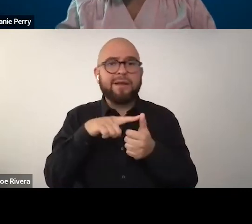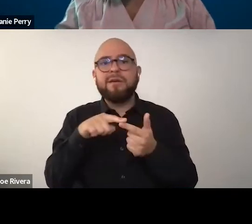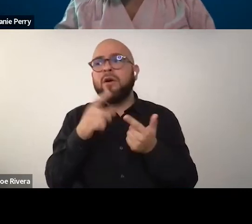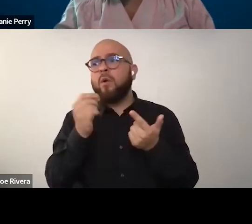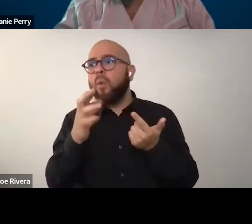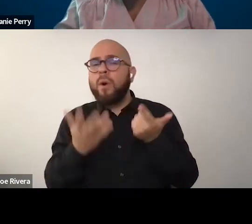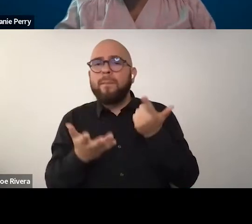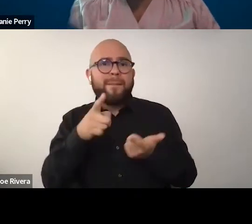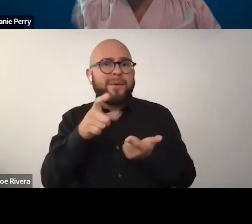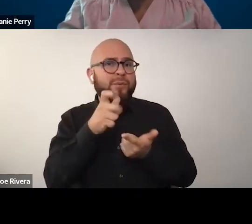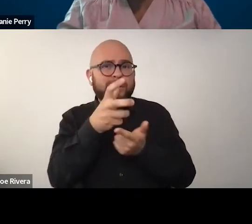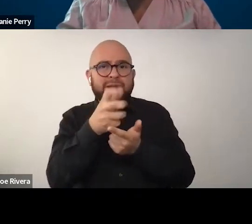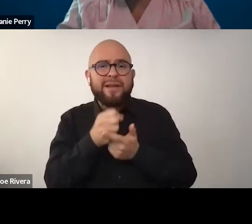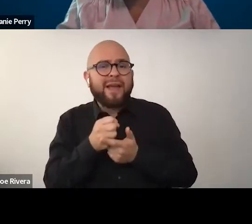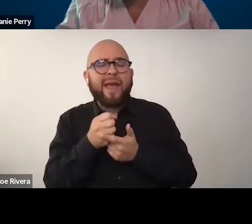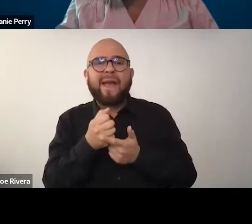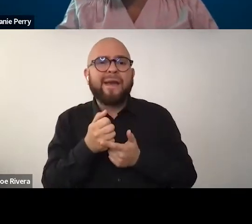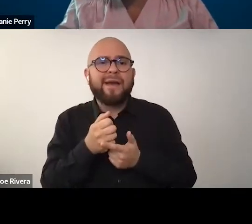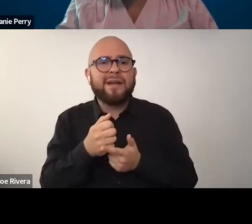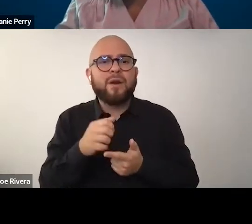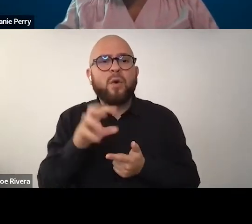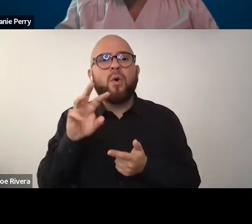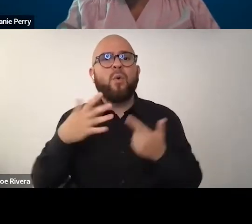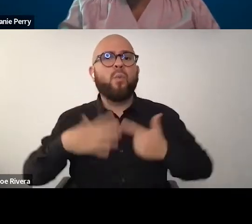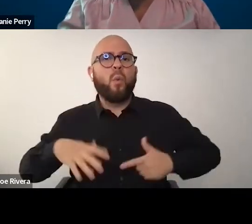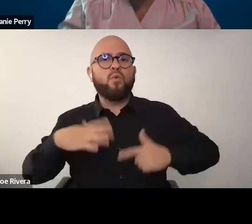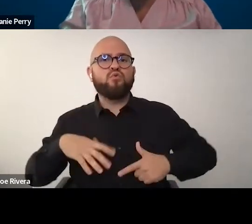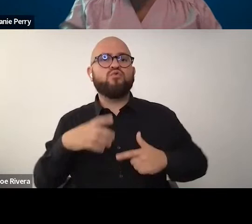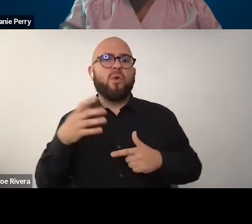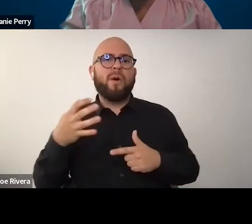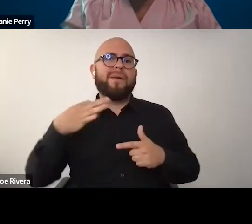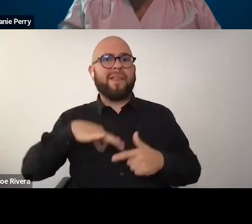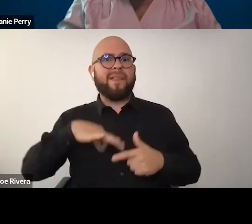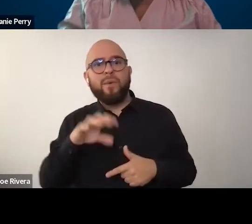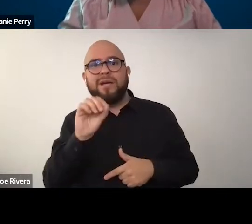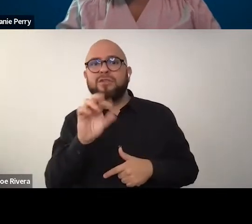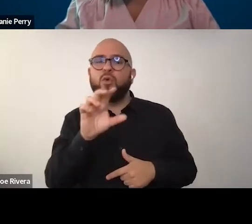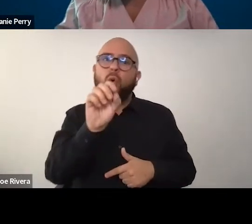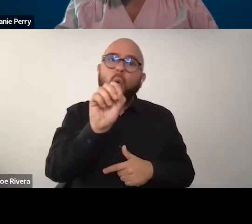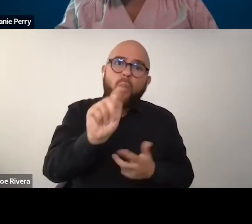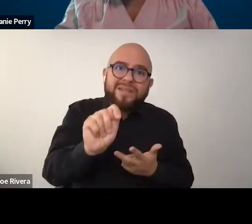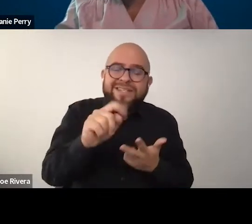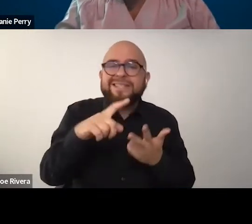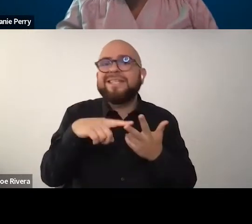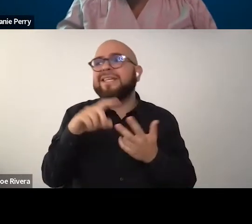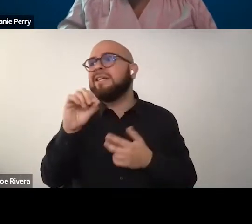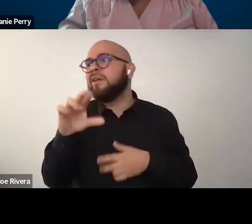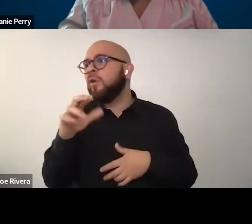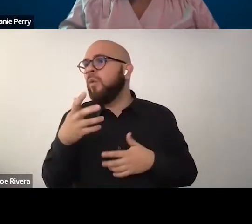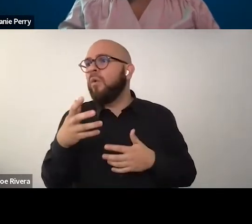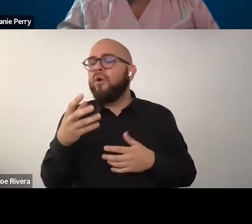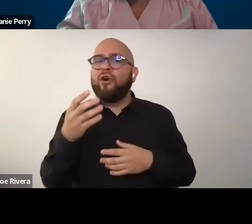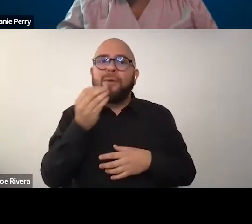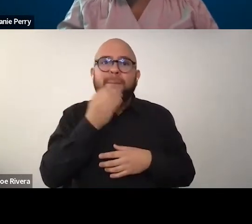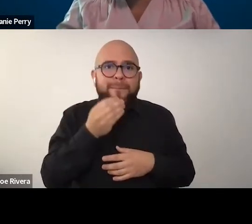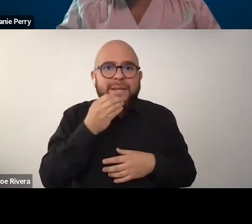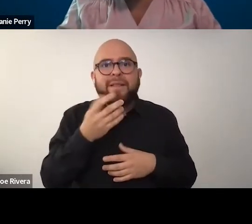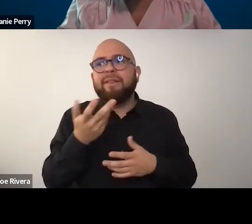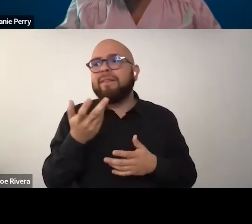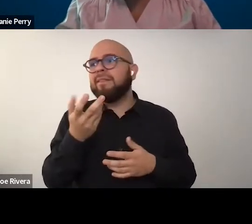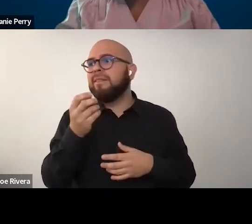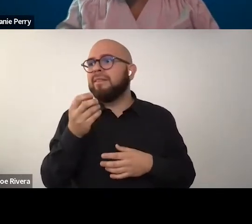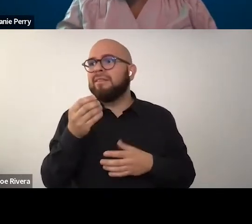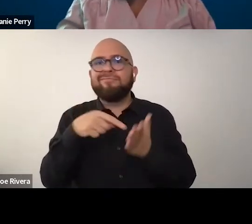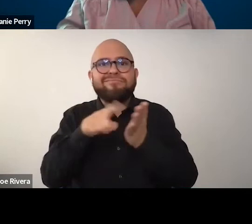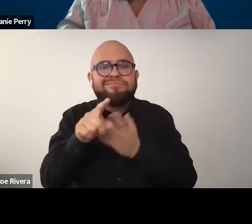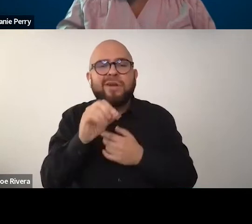haven't received wardrobe allowances owed to you, or meal penalties, holiday pay. Perhaps you have a question about whether or